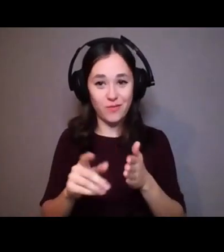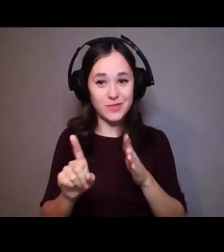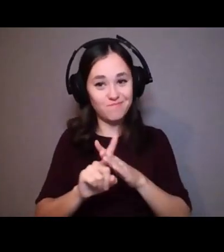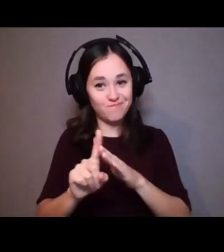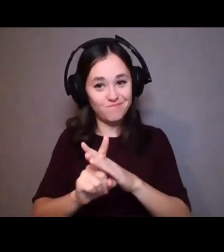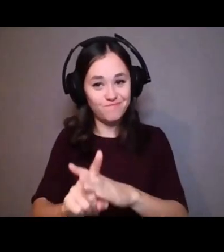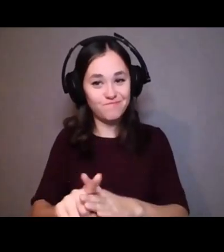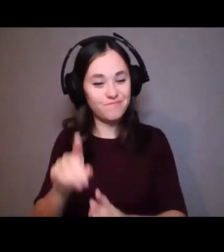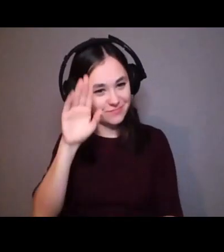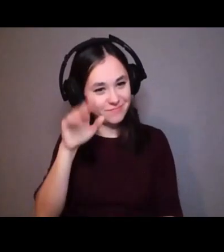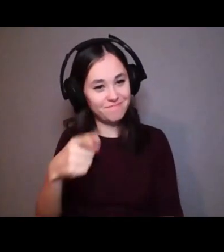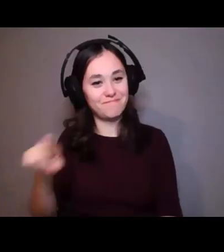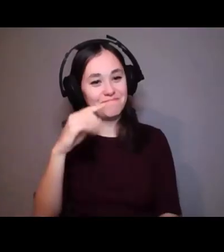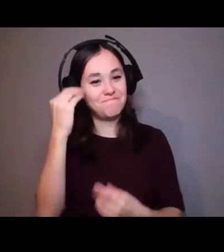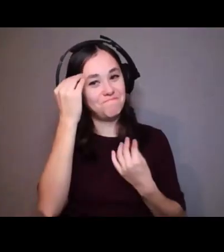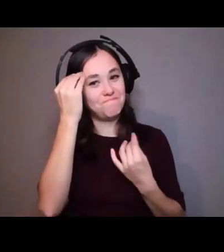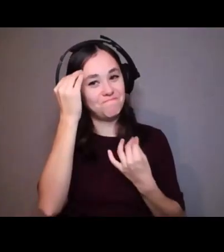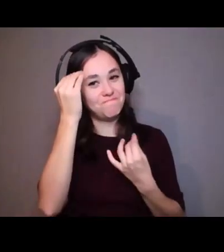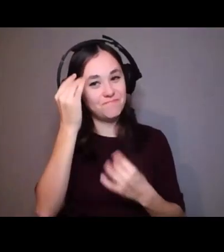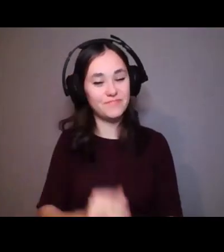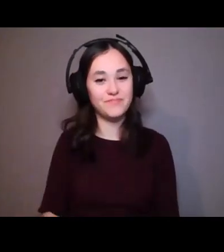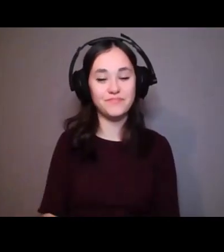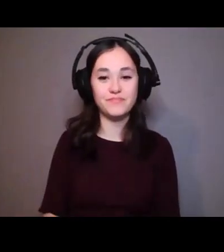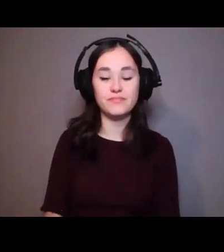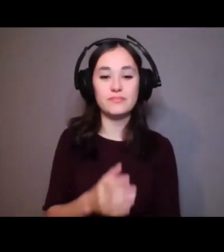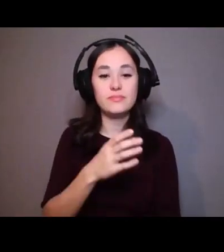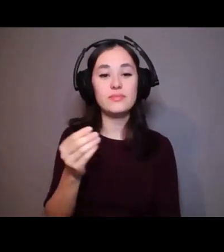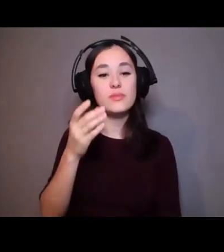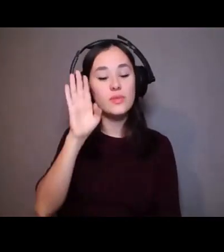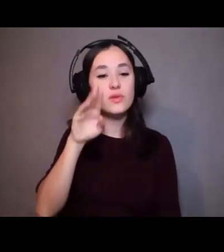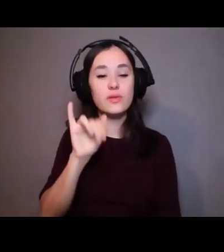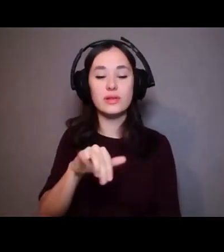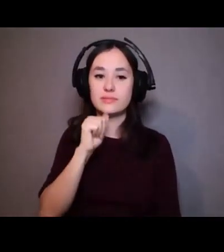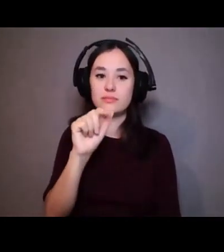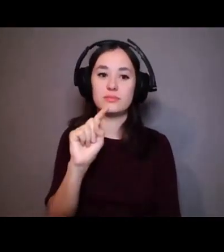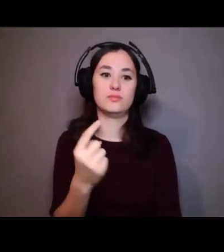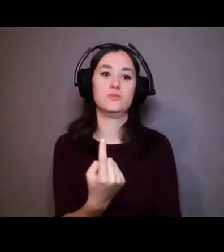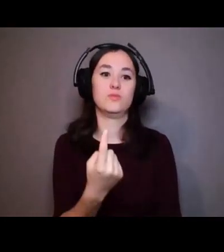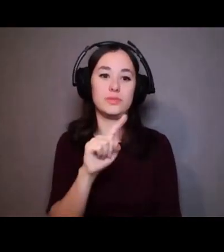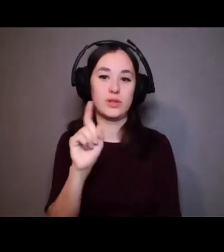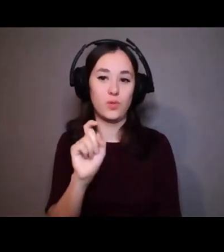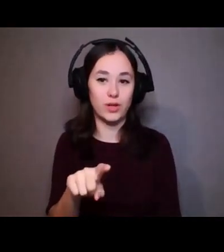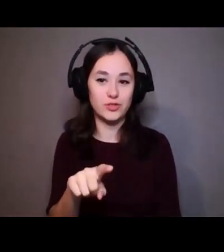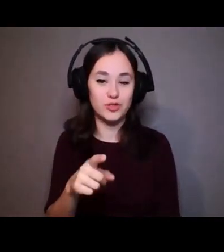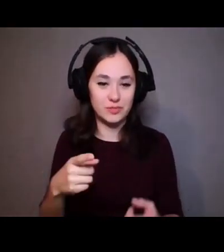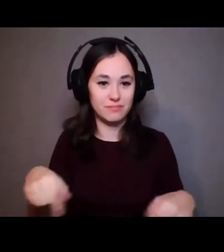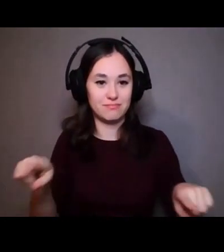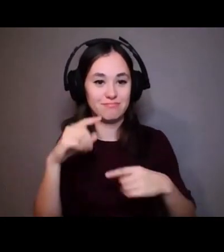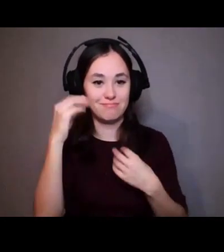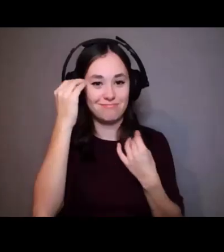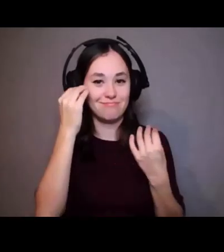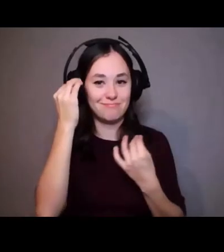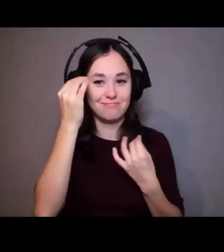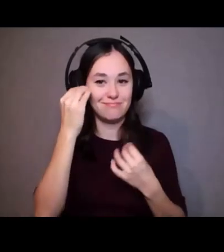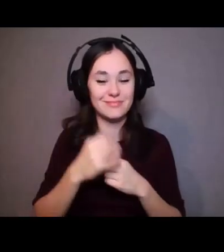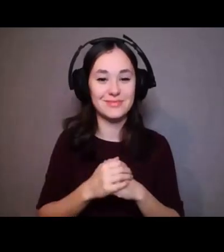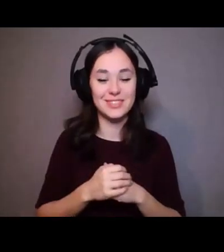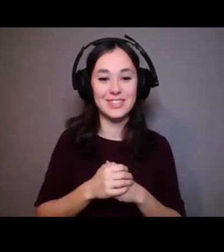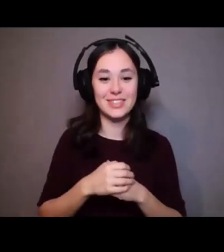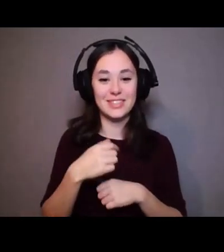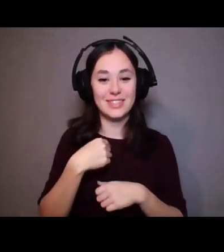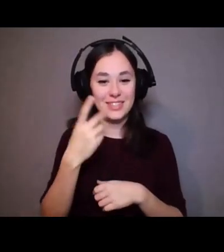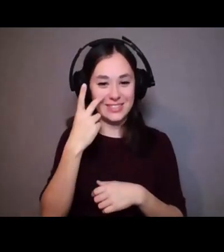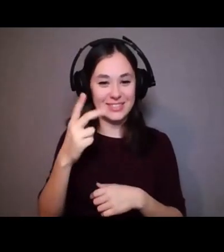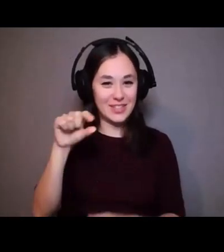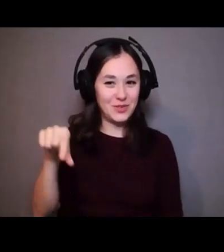many minds. And I also know that's not the only question on many minds, seeing a flashing Q&A